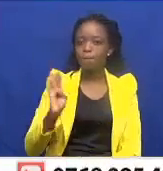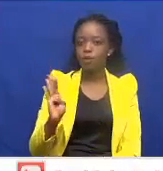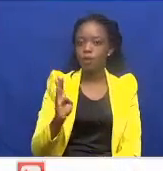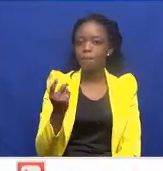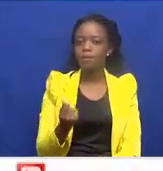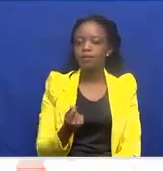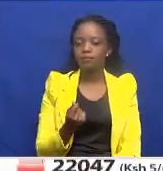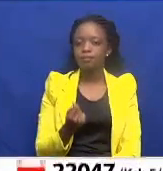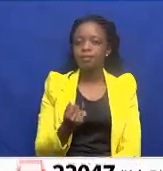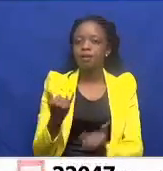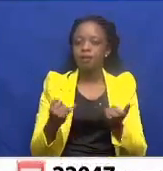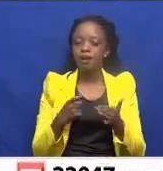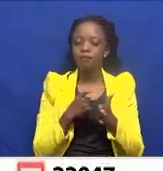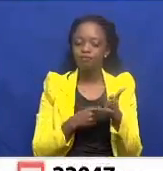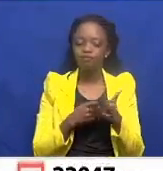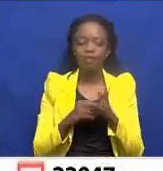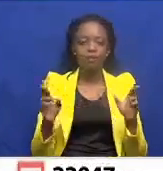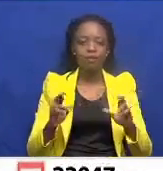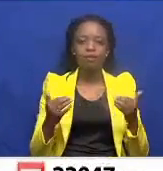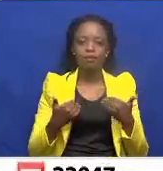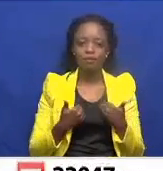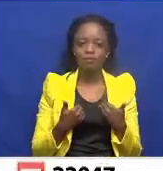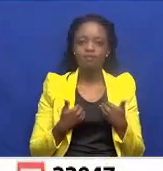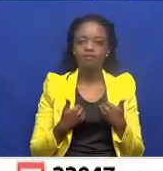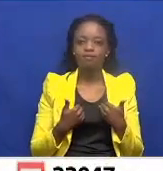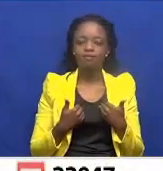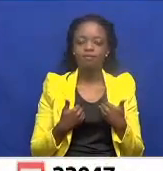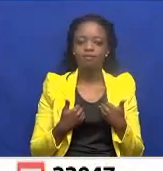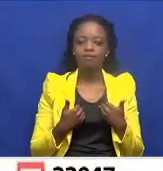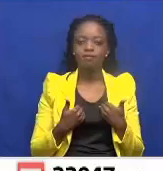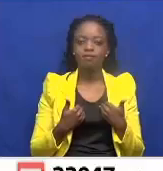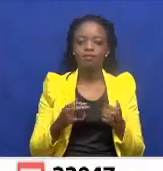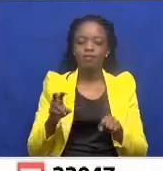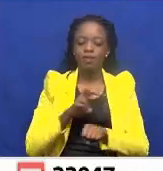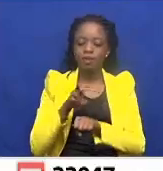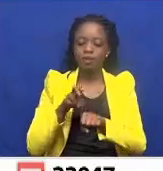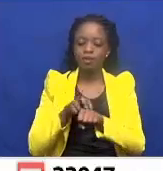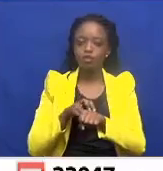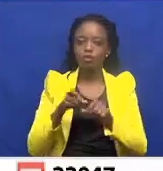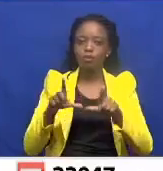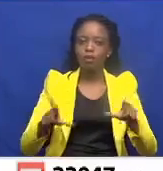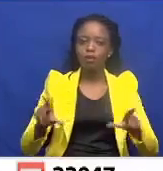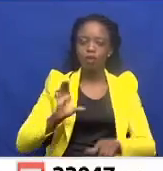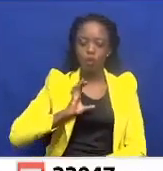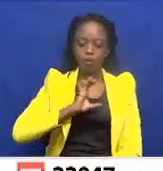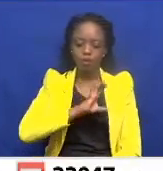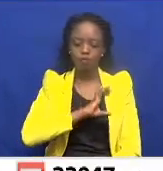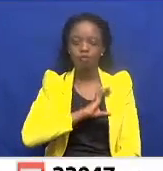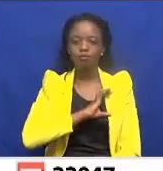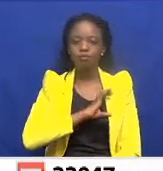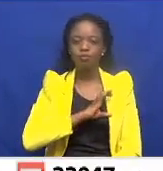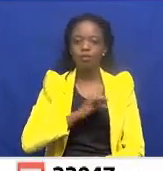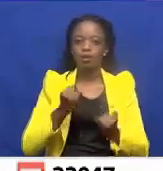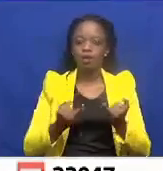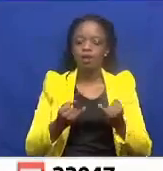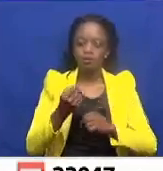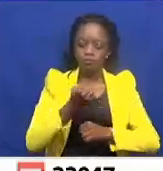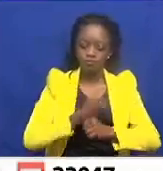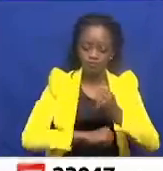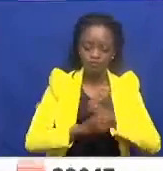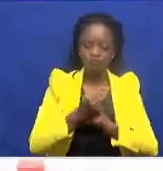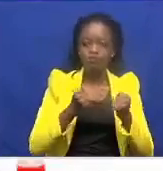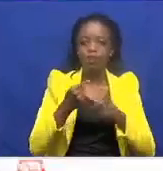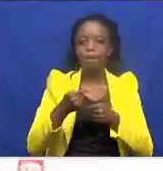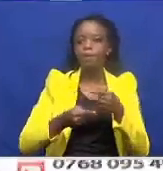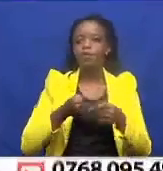And we are already on course. We have requisitioned for that money. The National RAD Commission is actually undertaking that process.